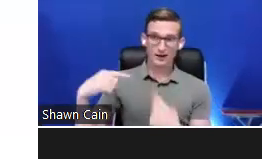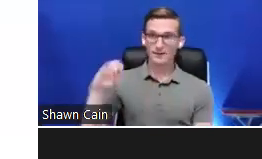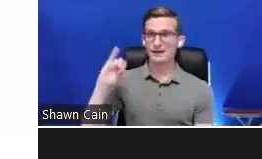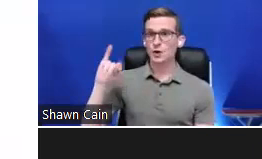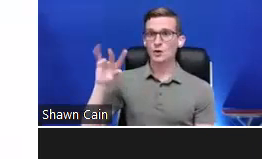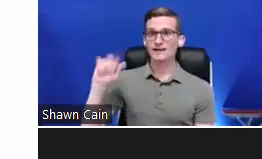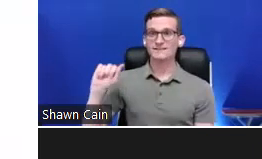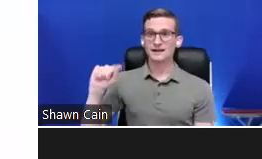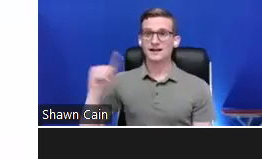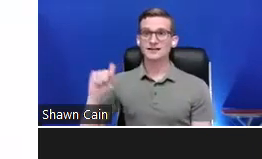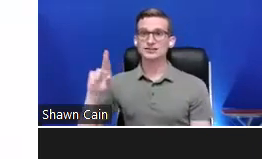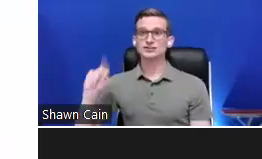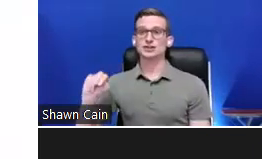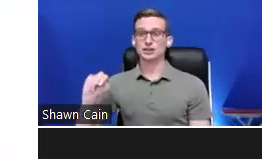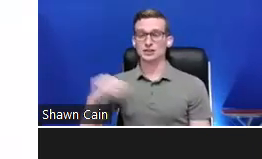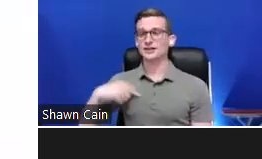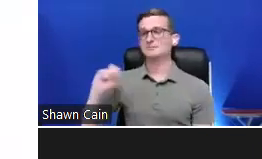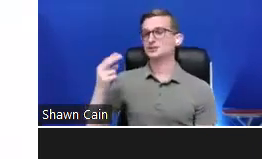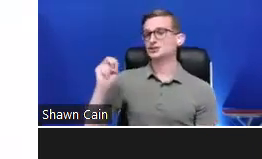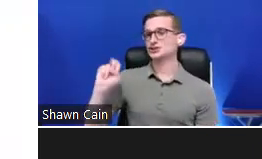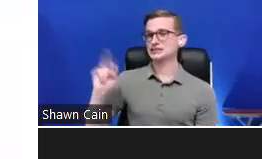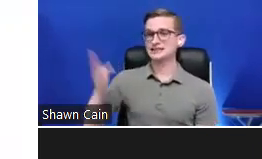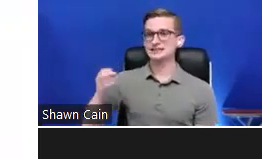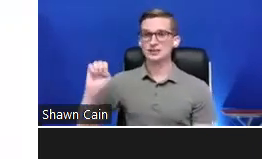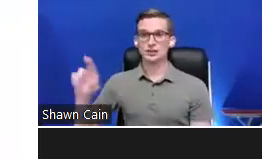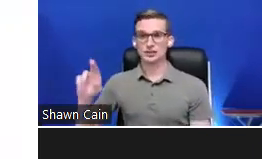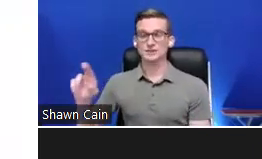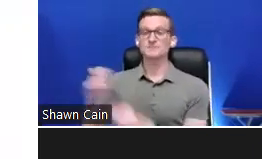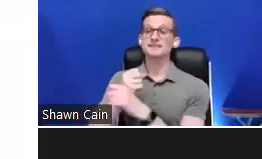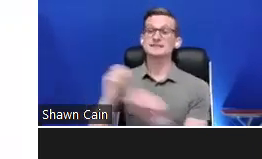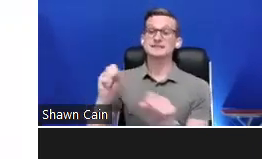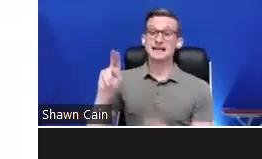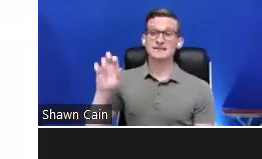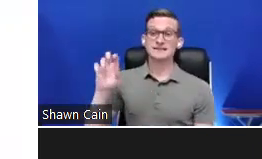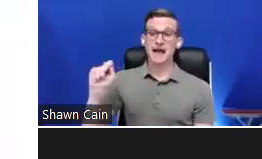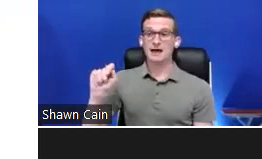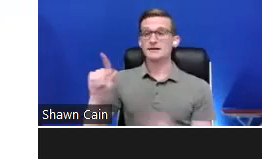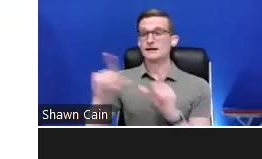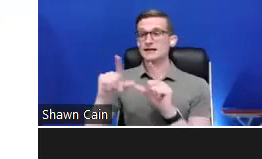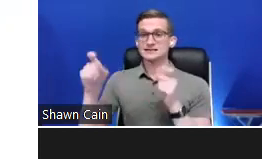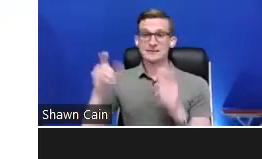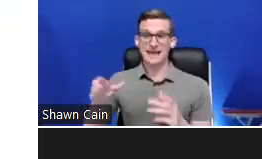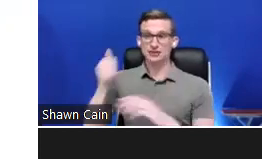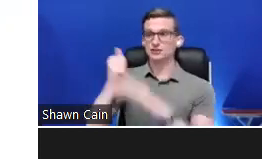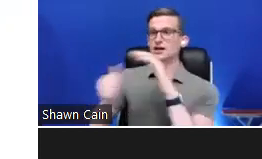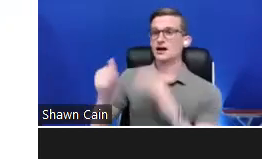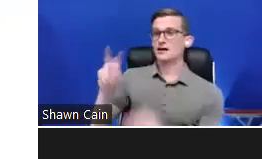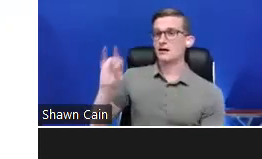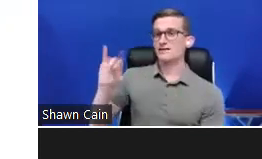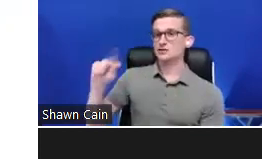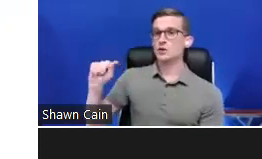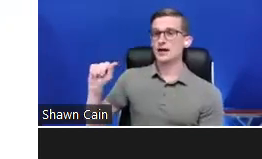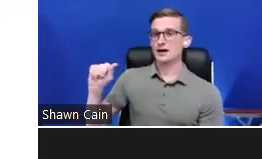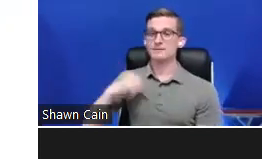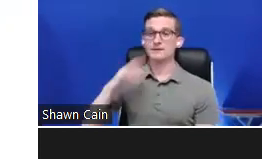use she, her pronouns. And I'm also a Safety Net licensing manager under Victoria, and I will be presenting on chapters 9